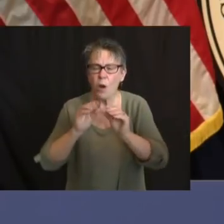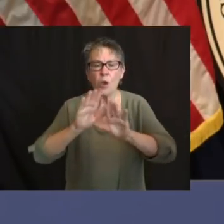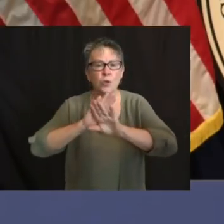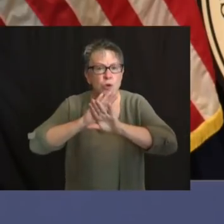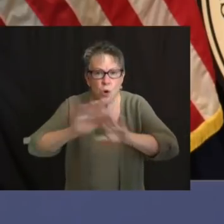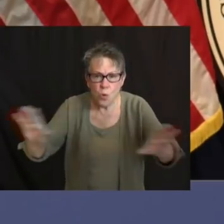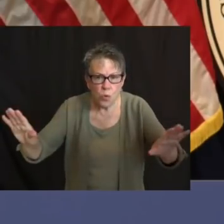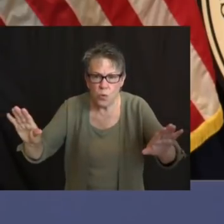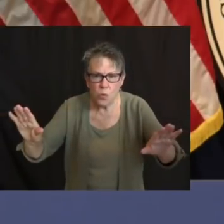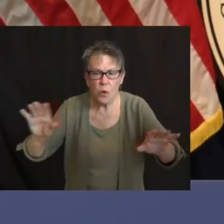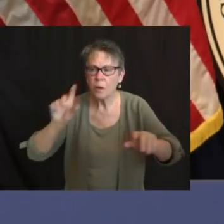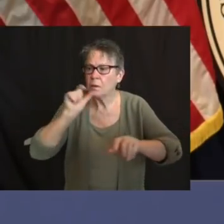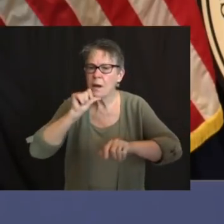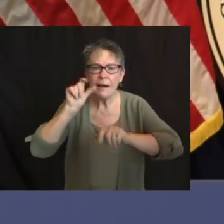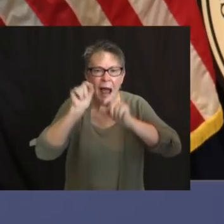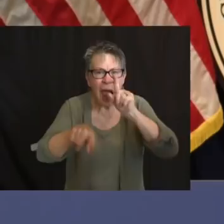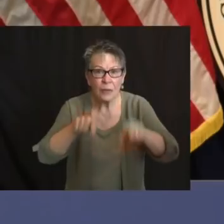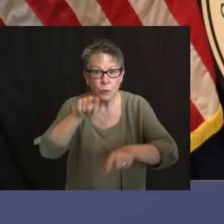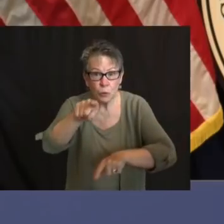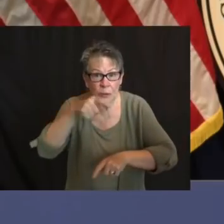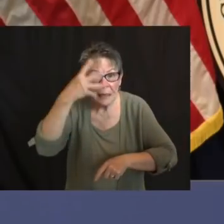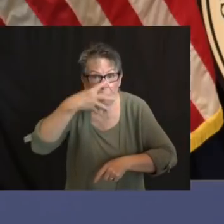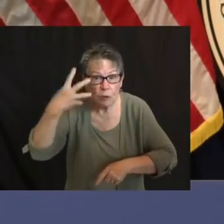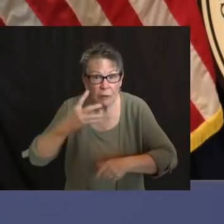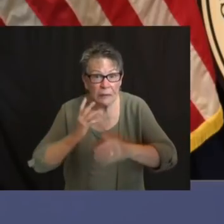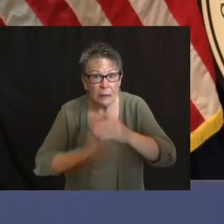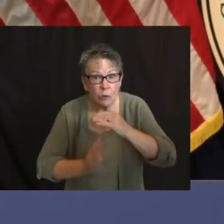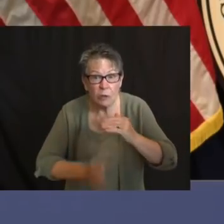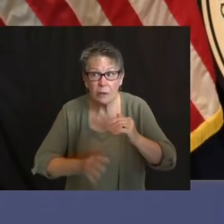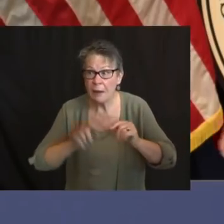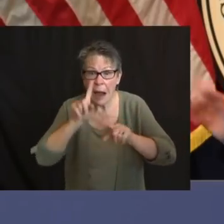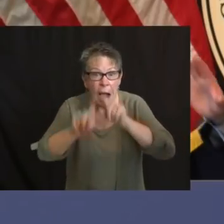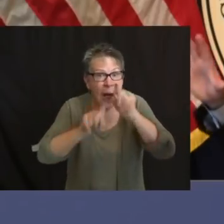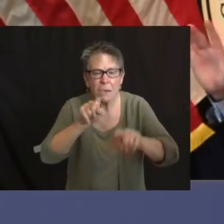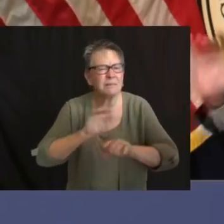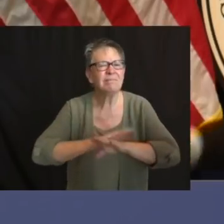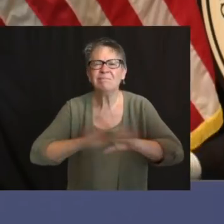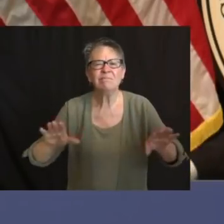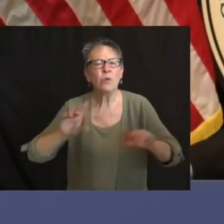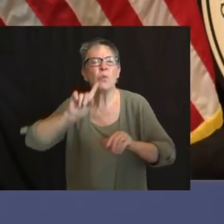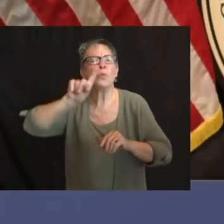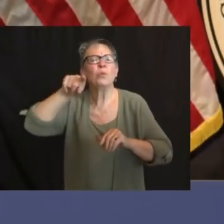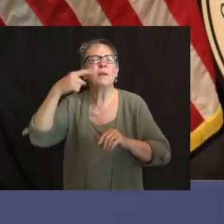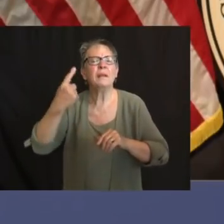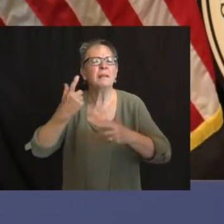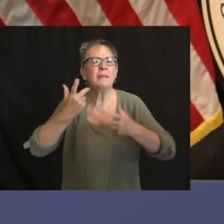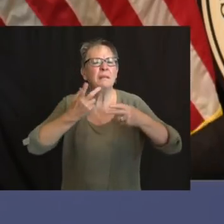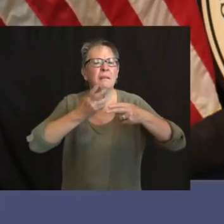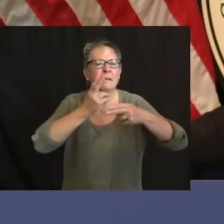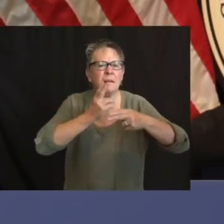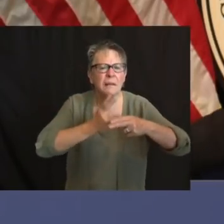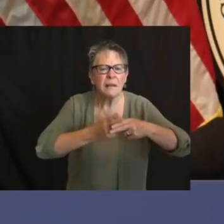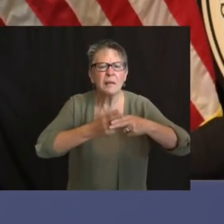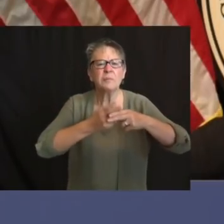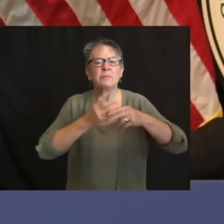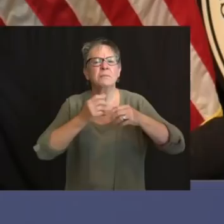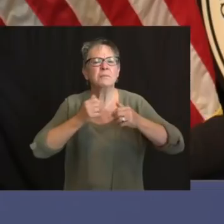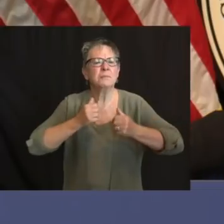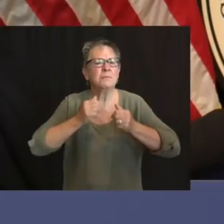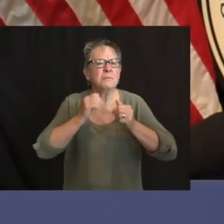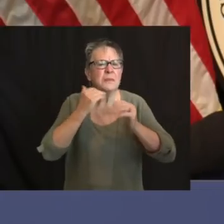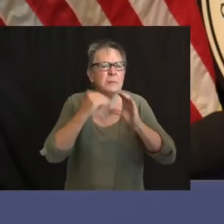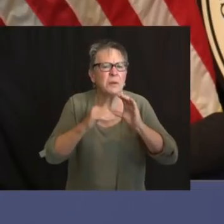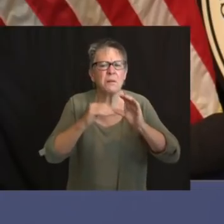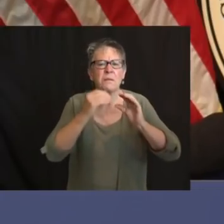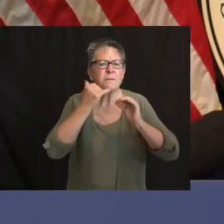legitimate, that your privacy is protected. Part of the reason Judy and team picked the ComCare's platform, a huge part